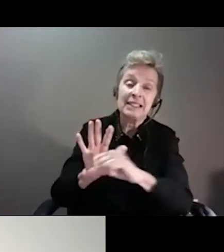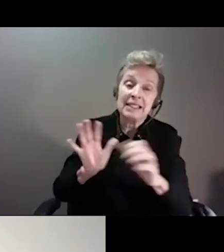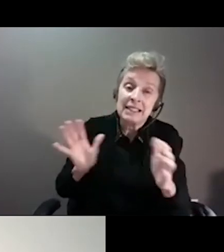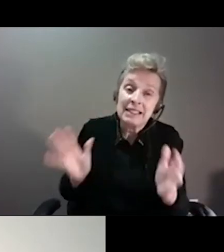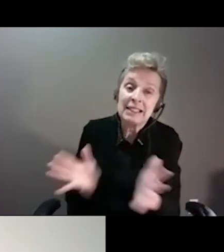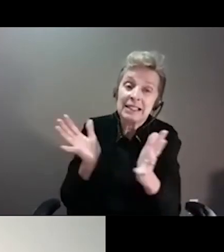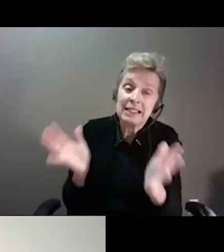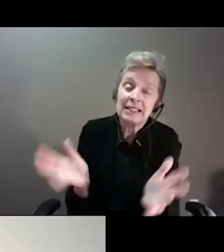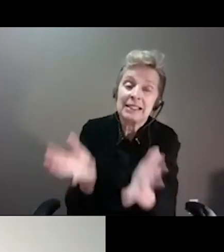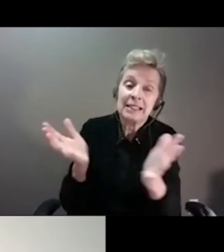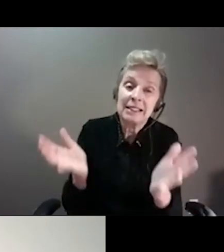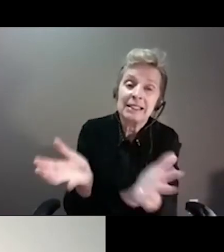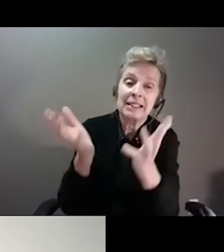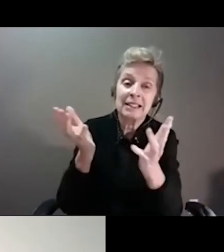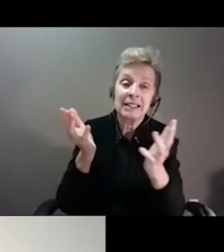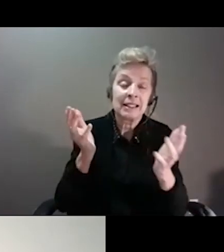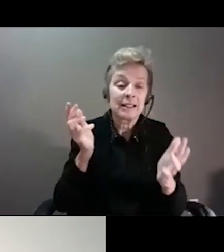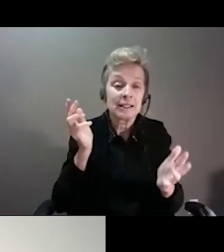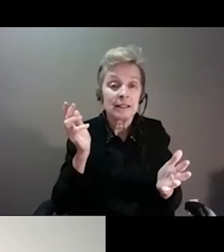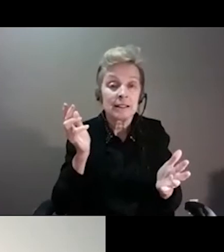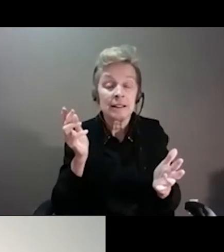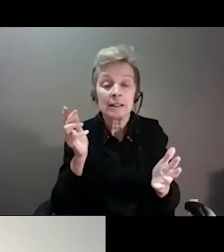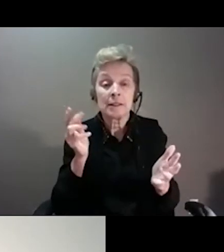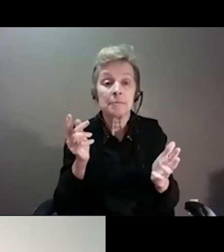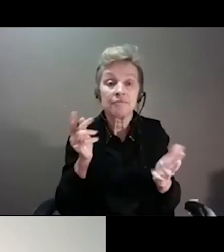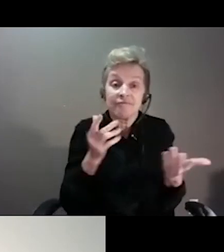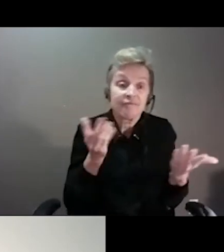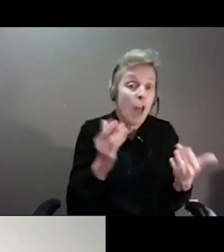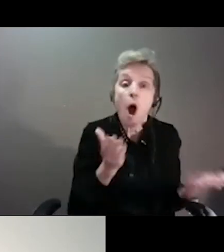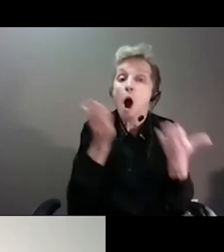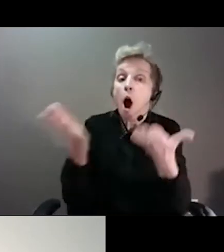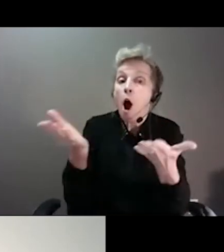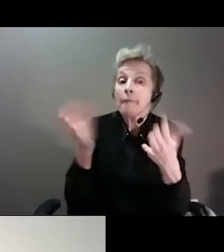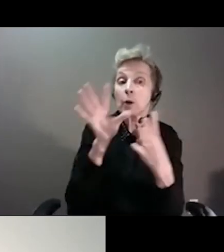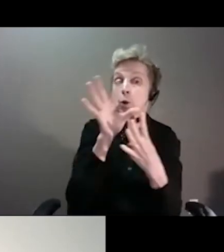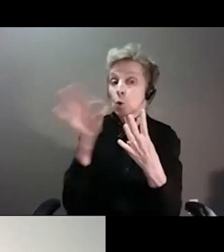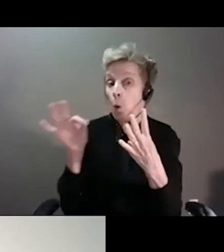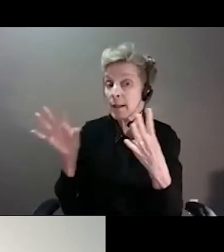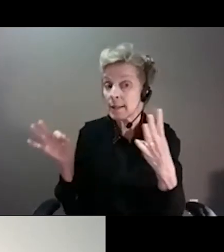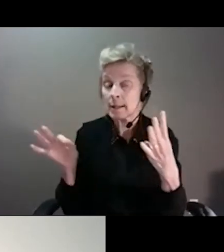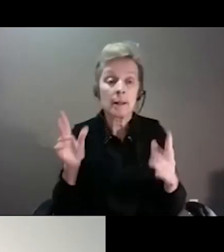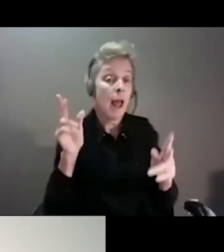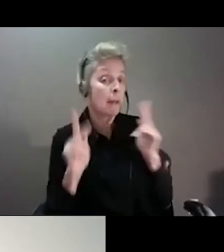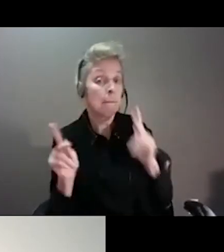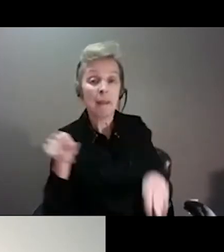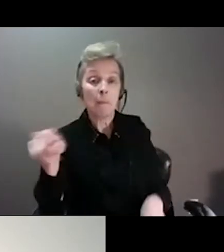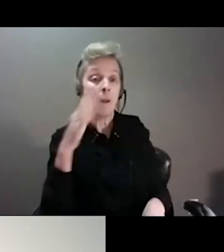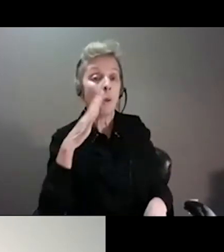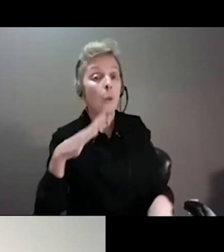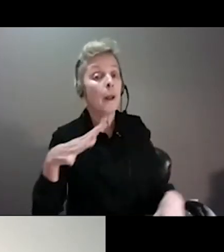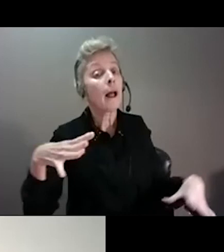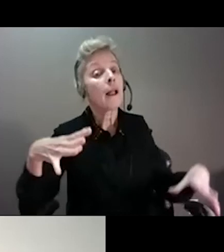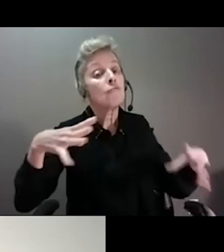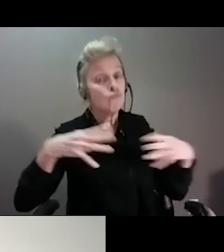going and to get people to offer things and then let people naturally organically take that on.